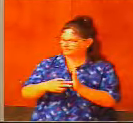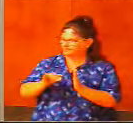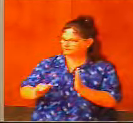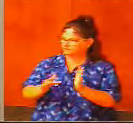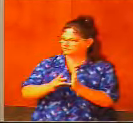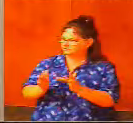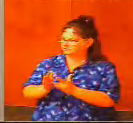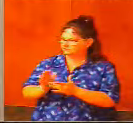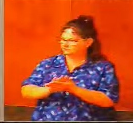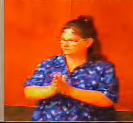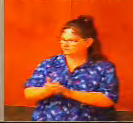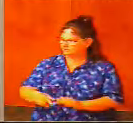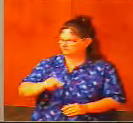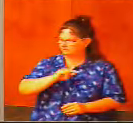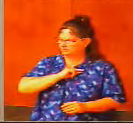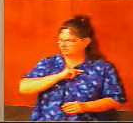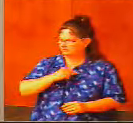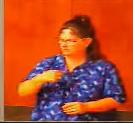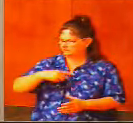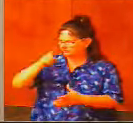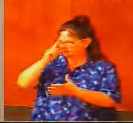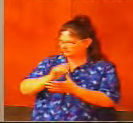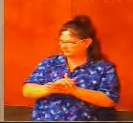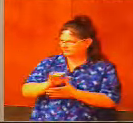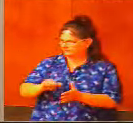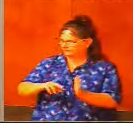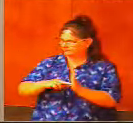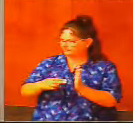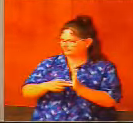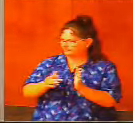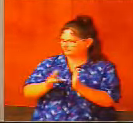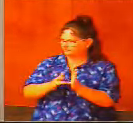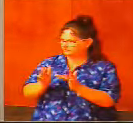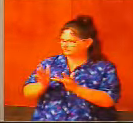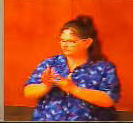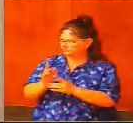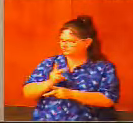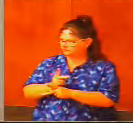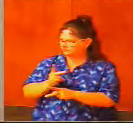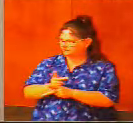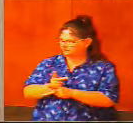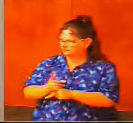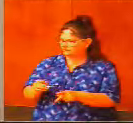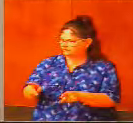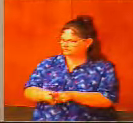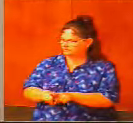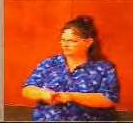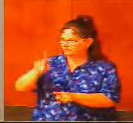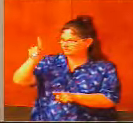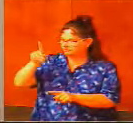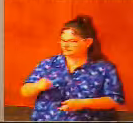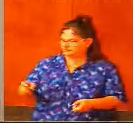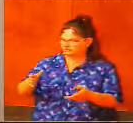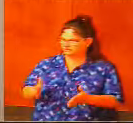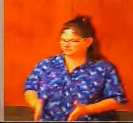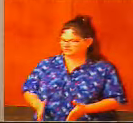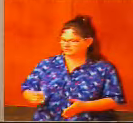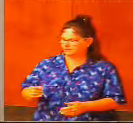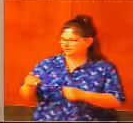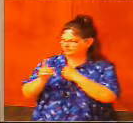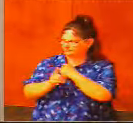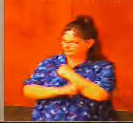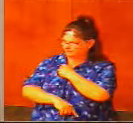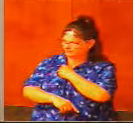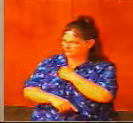Jesus became guilty. I believe it means that Jesus was treated as though he were a sinner and